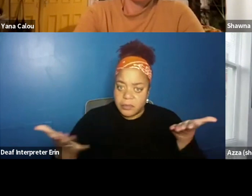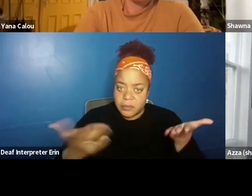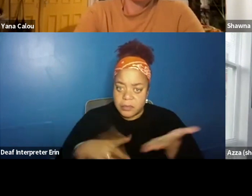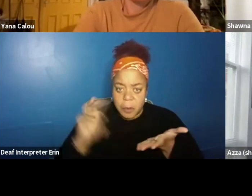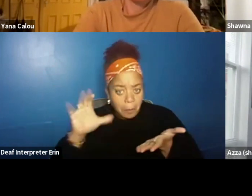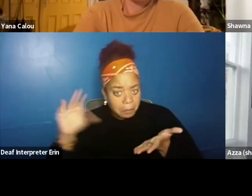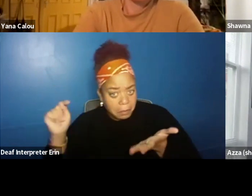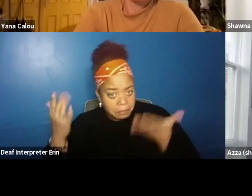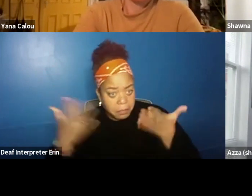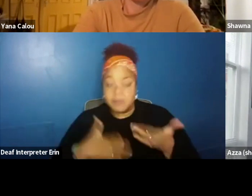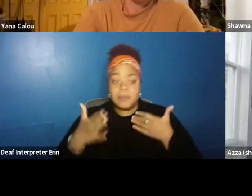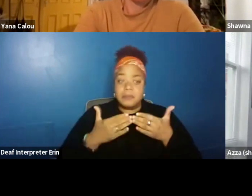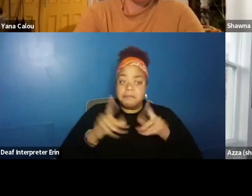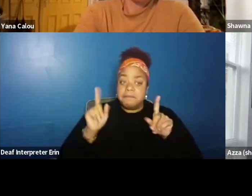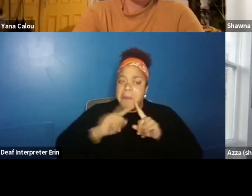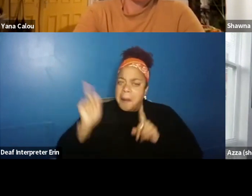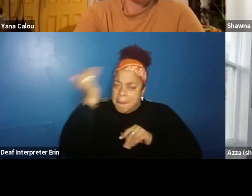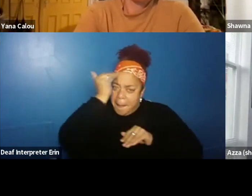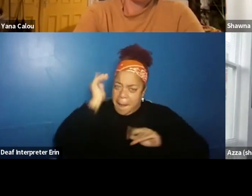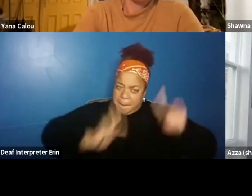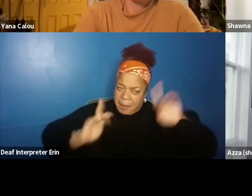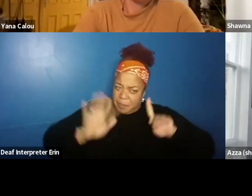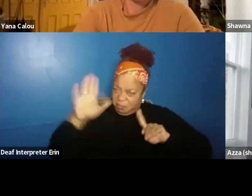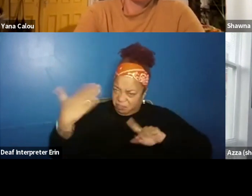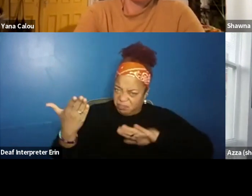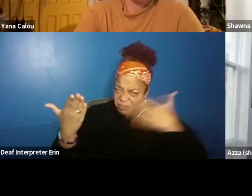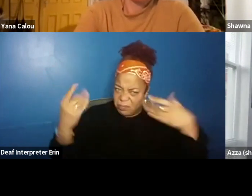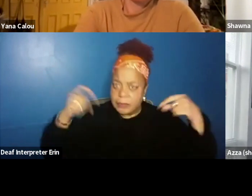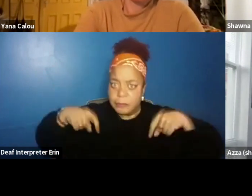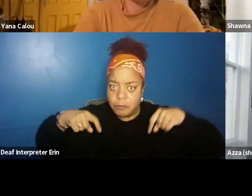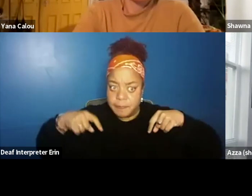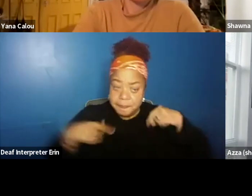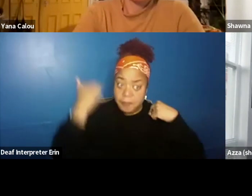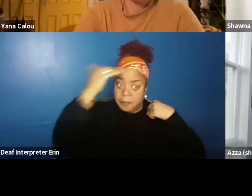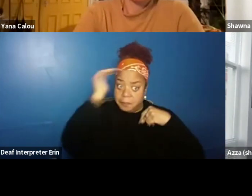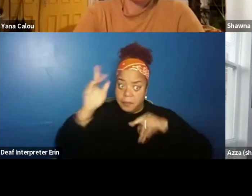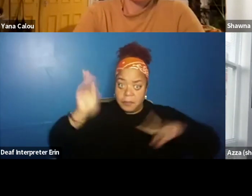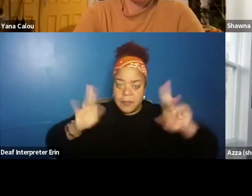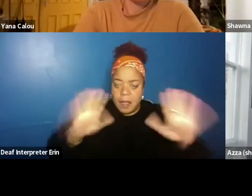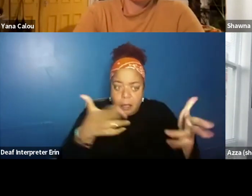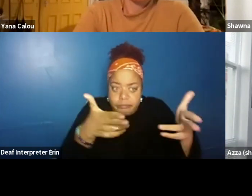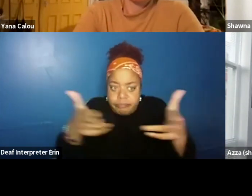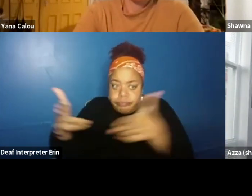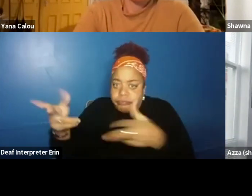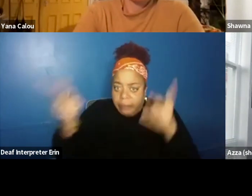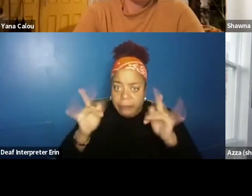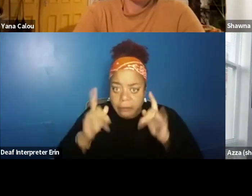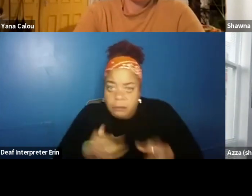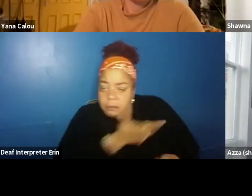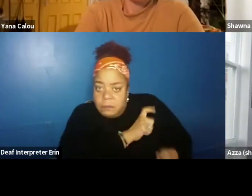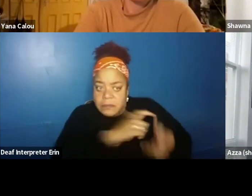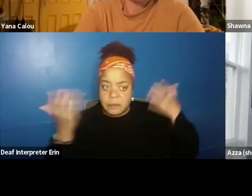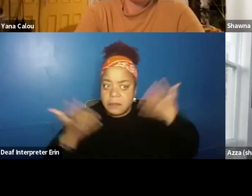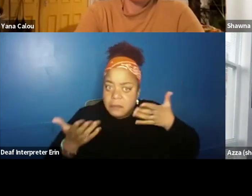die here, that Black people are shot and killed by police here. Yet for some reason that